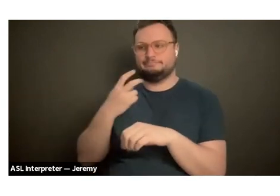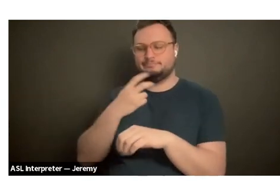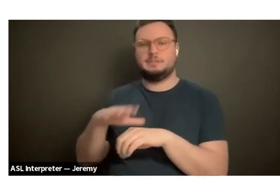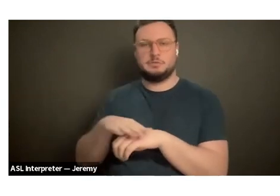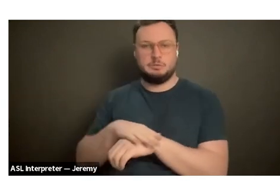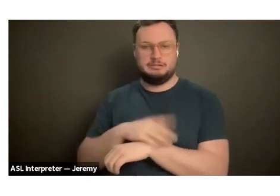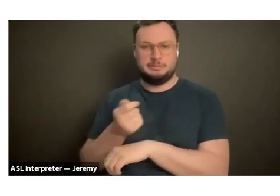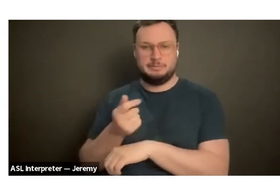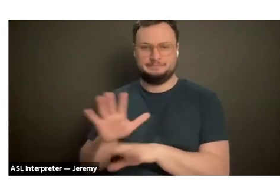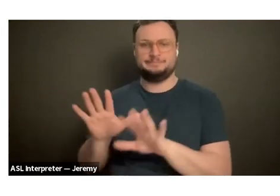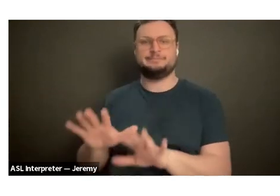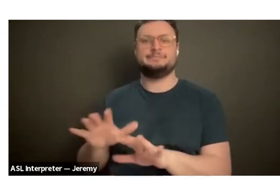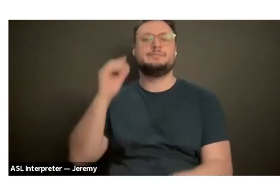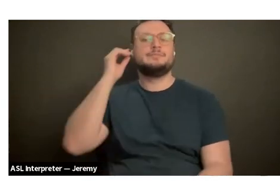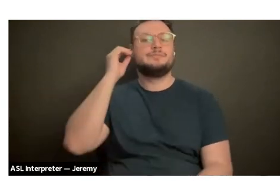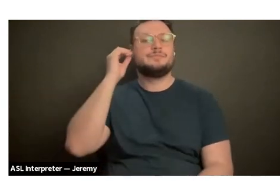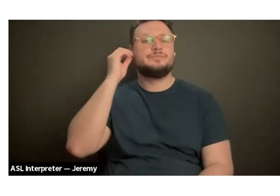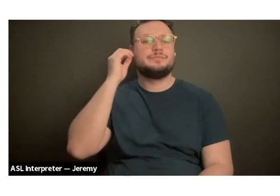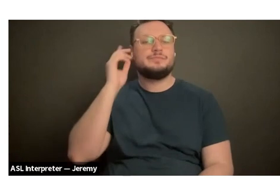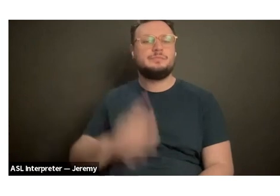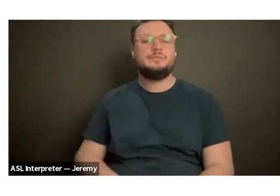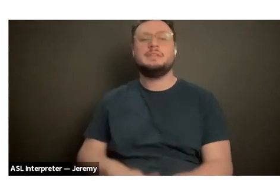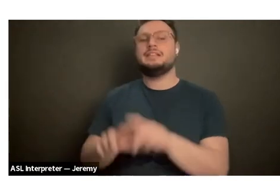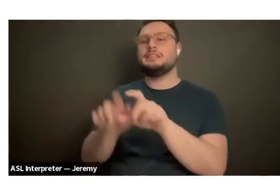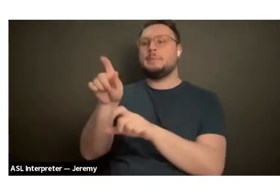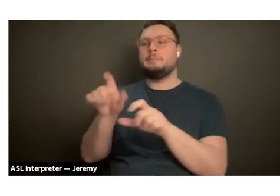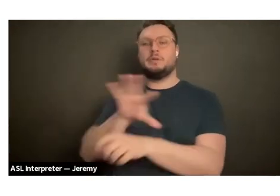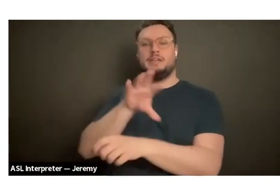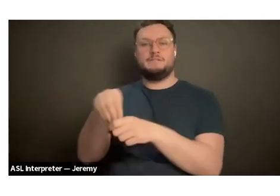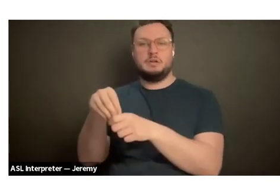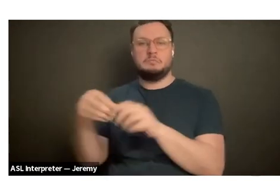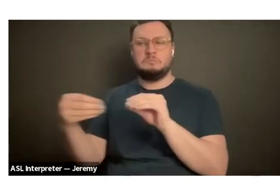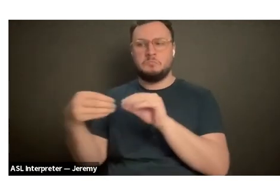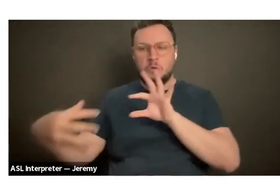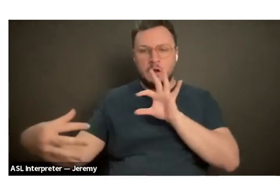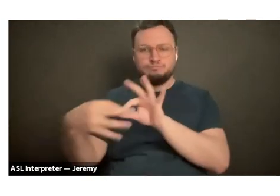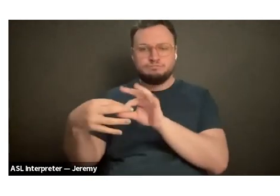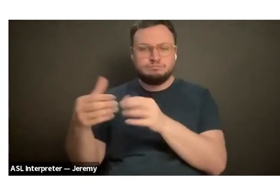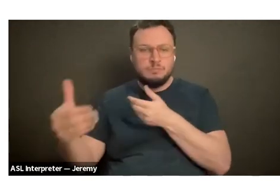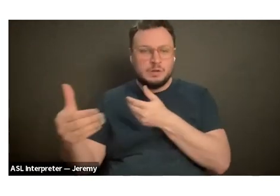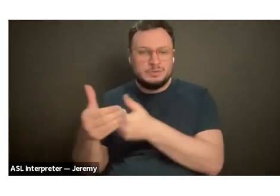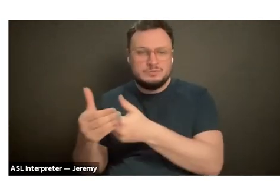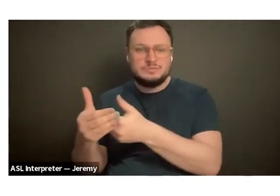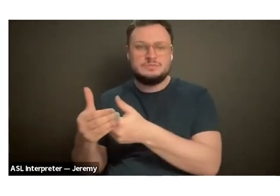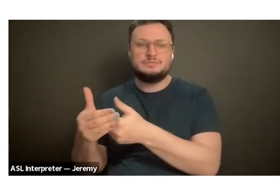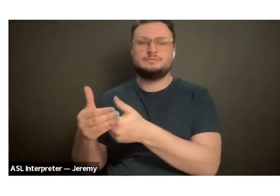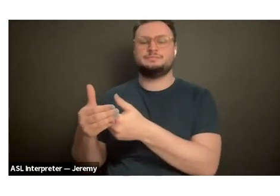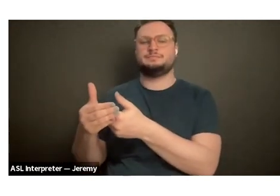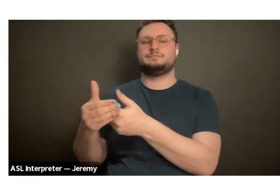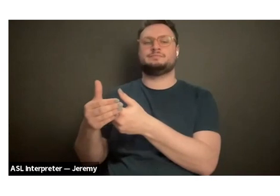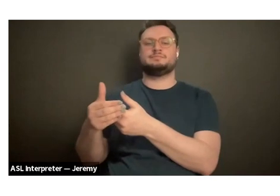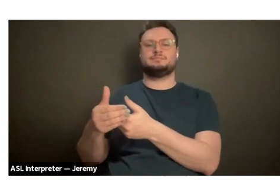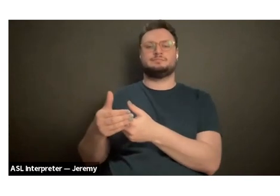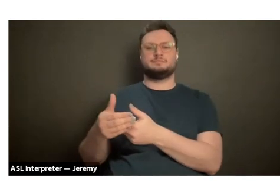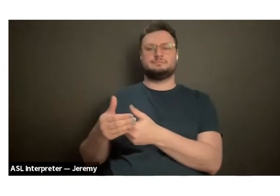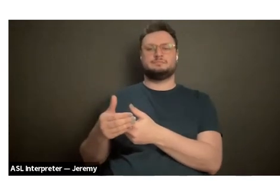a part of it closer. It builds and deepens connection, sometimes access intimacy, and